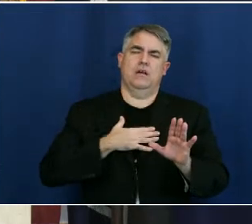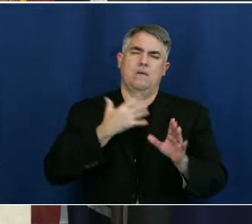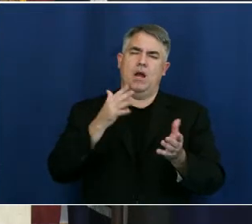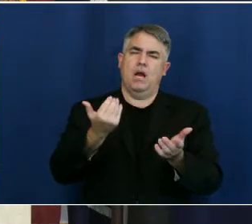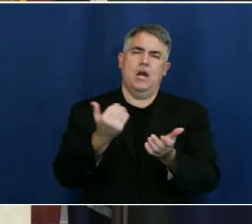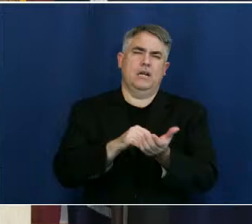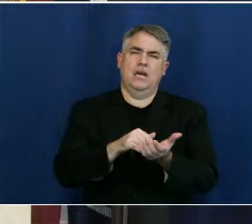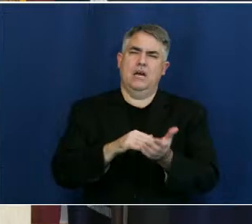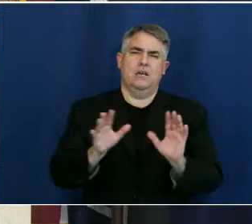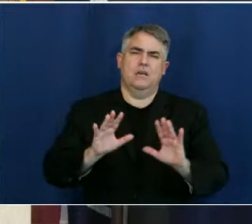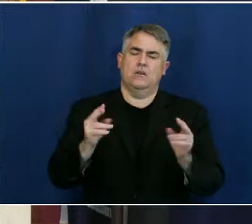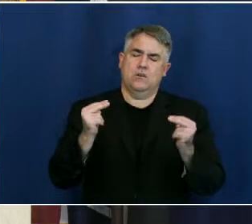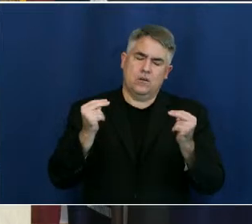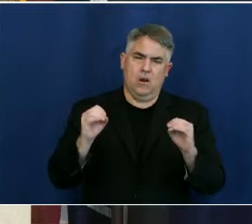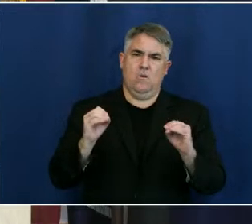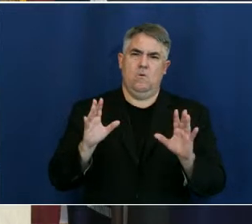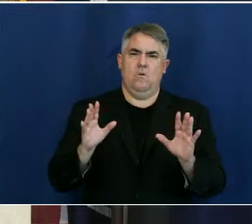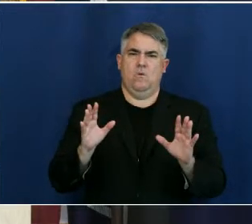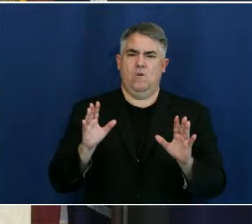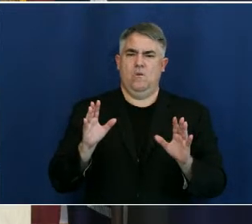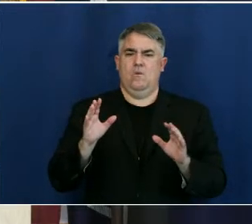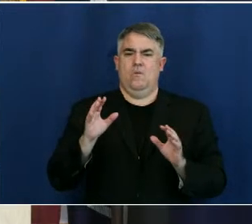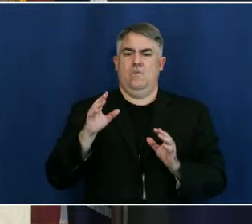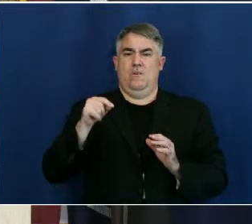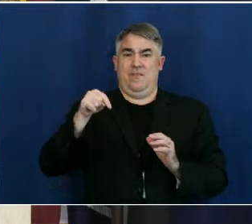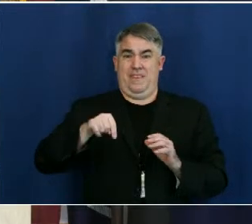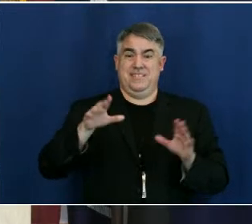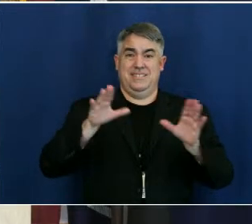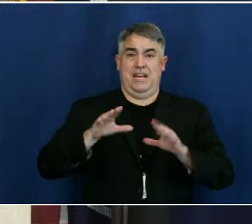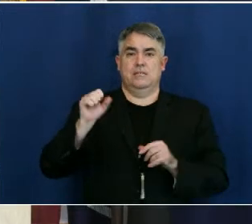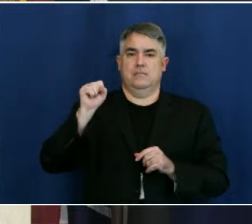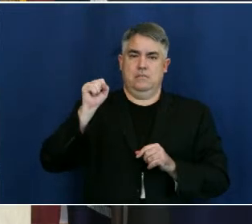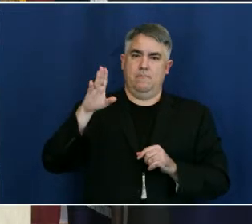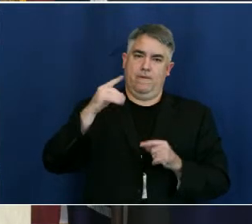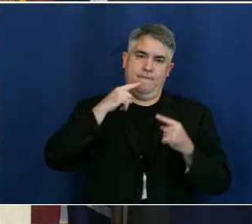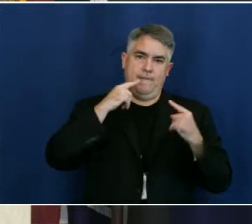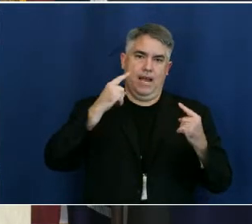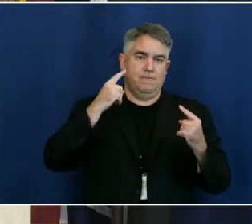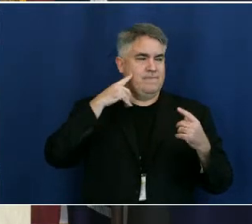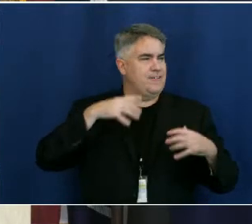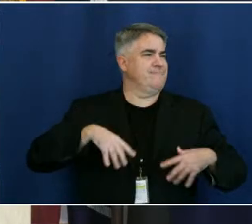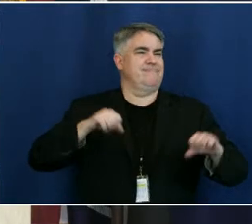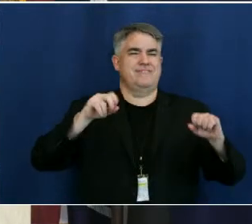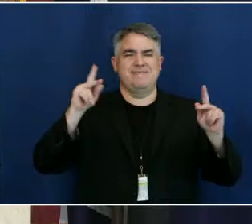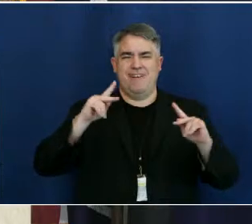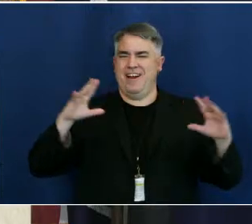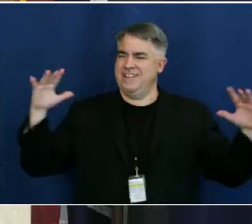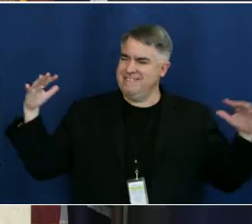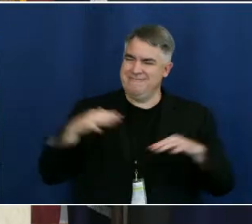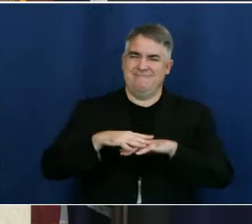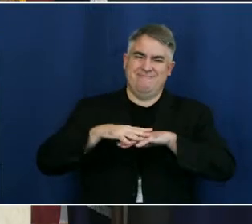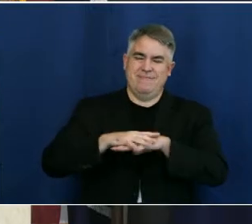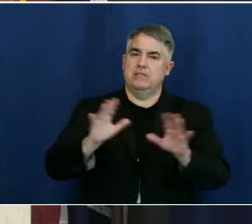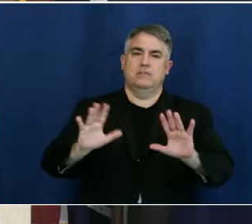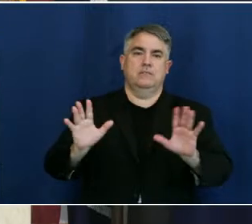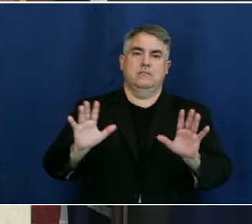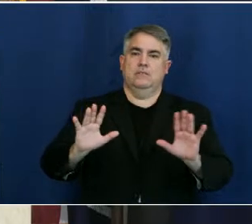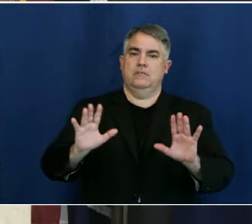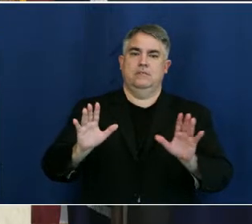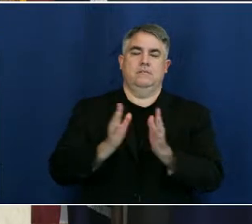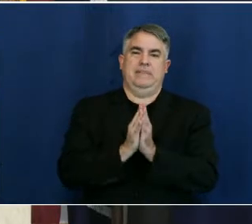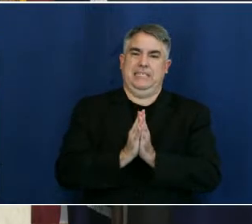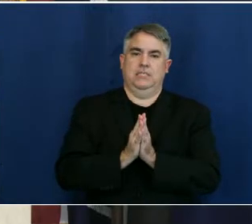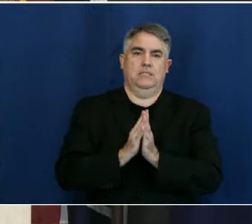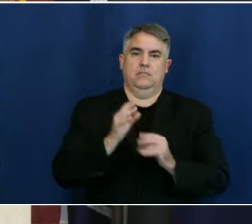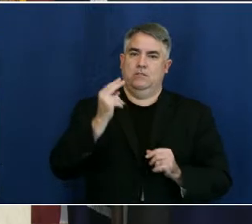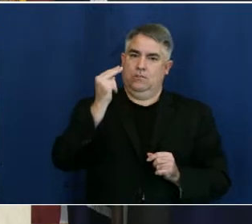another date that is known for its gatherings. And so we're rooting for San Diegans